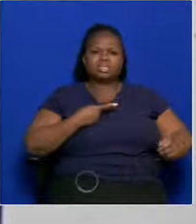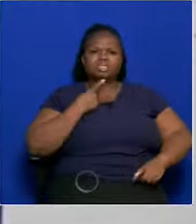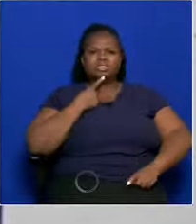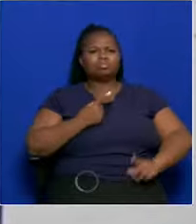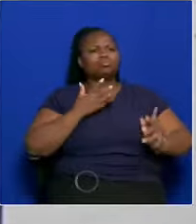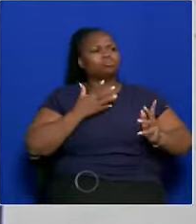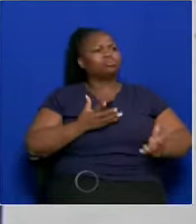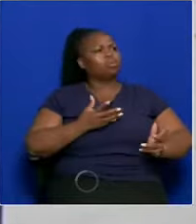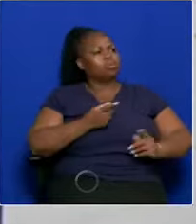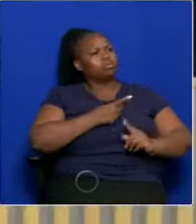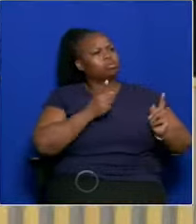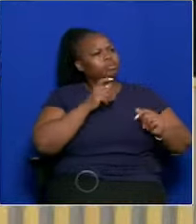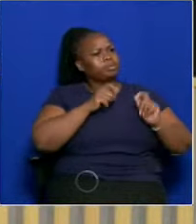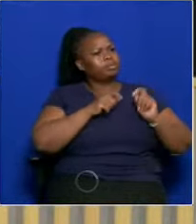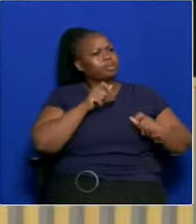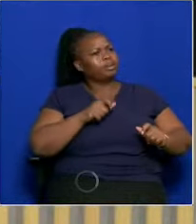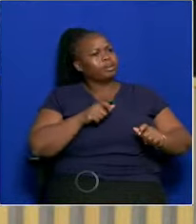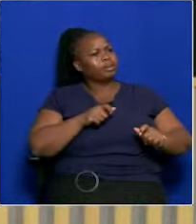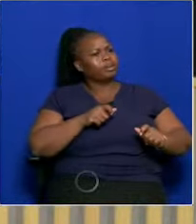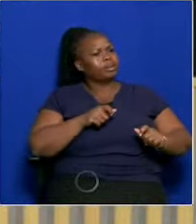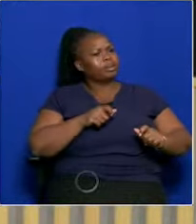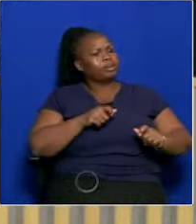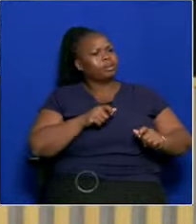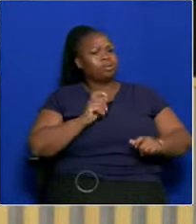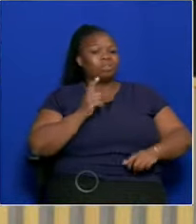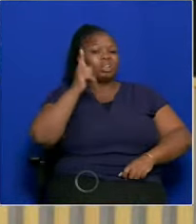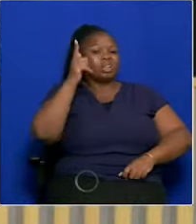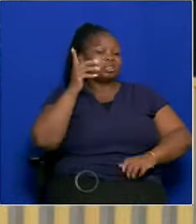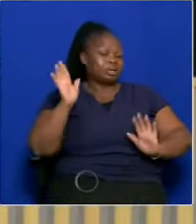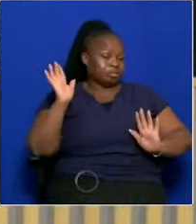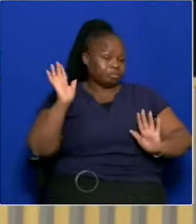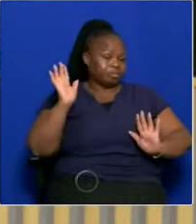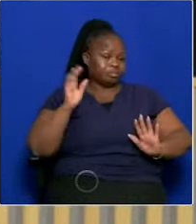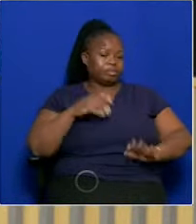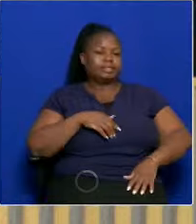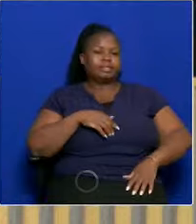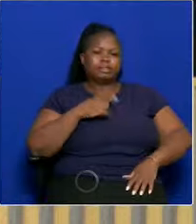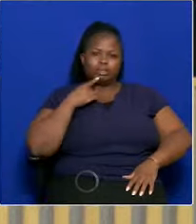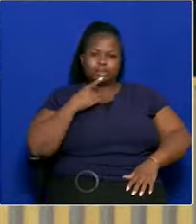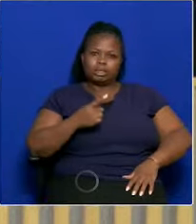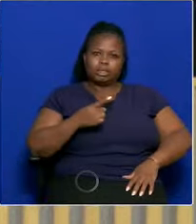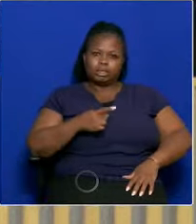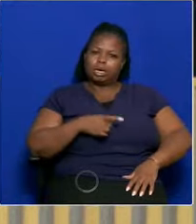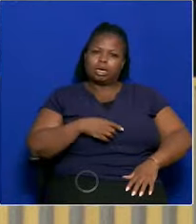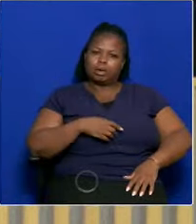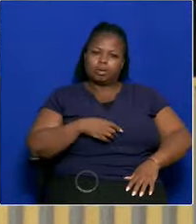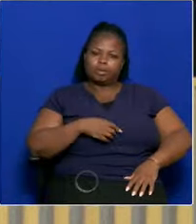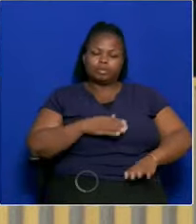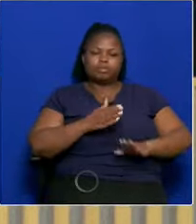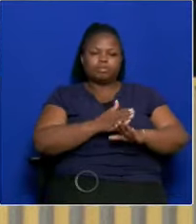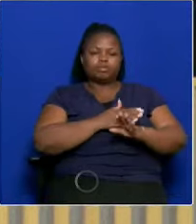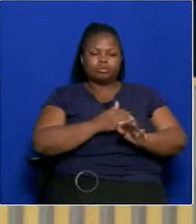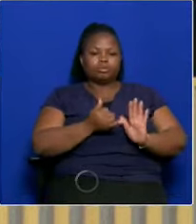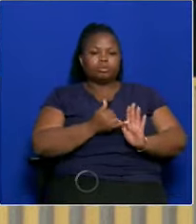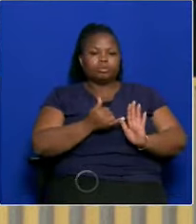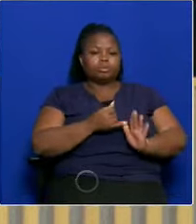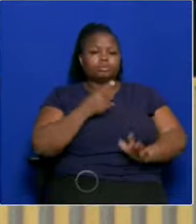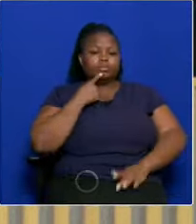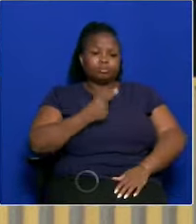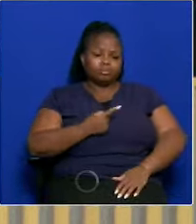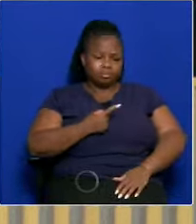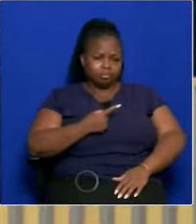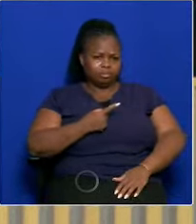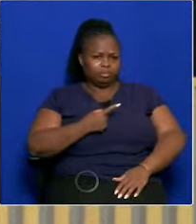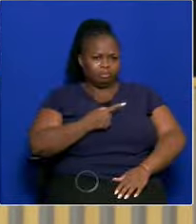people, or later, not even on the day, but later, but certainly before January, that he mentioned to those people